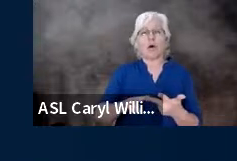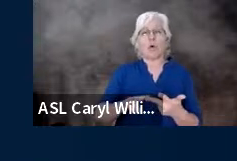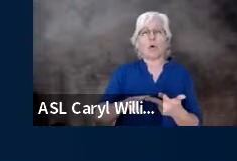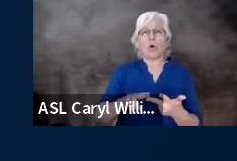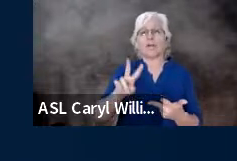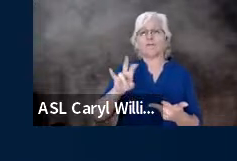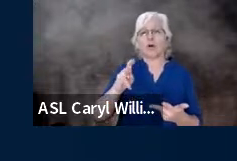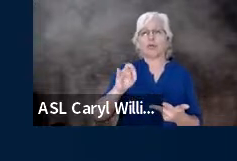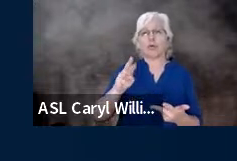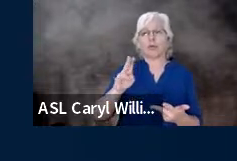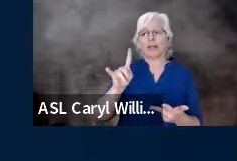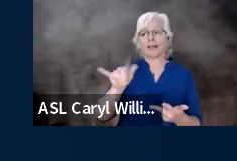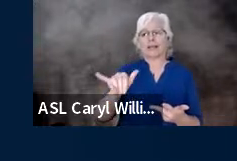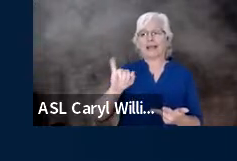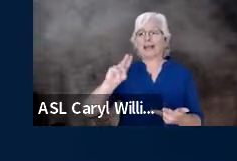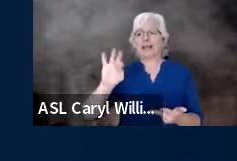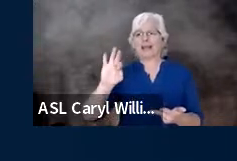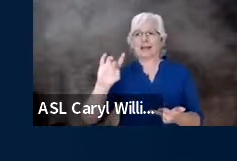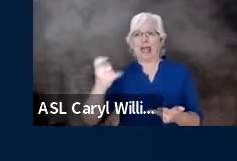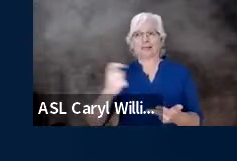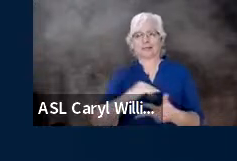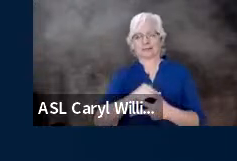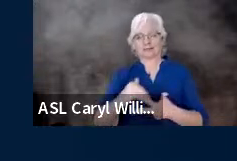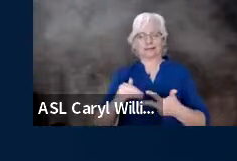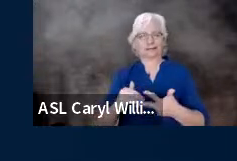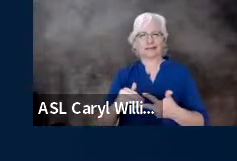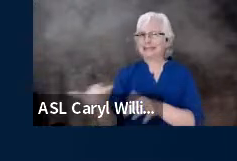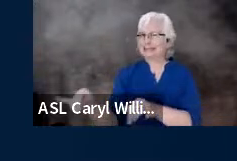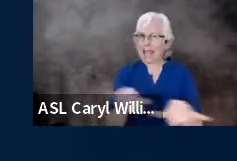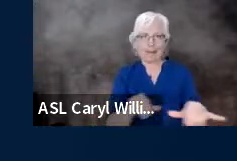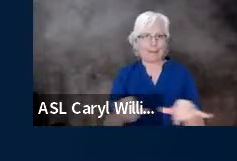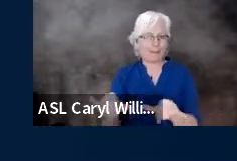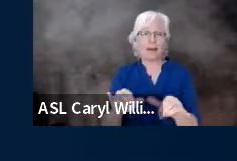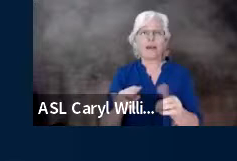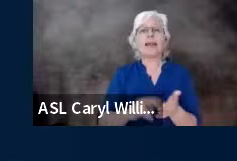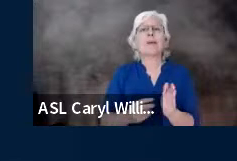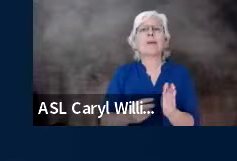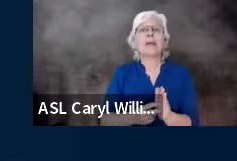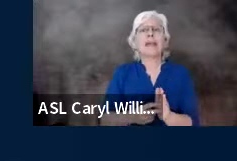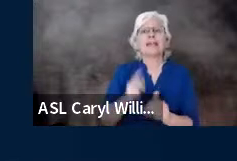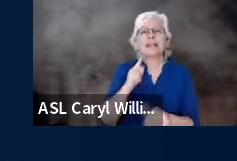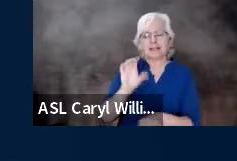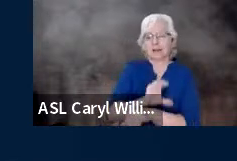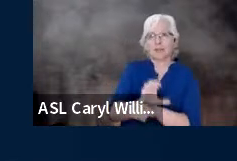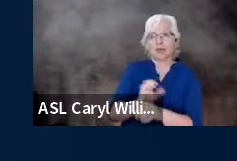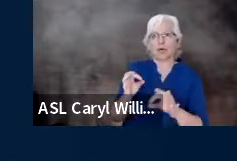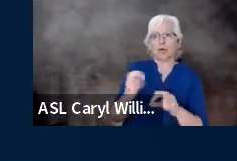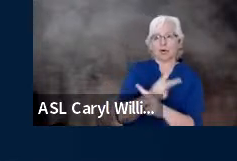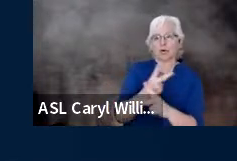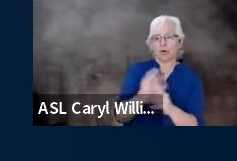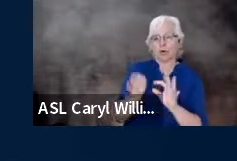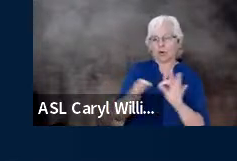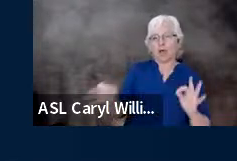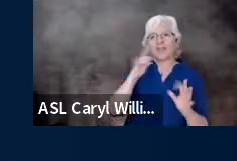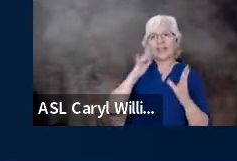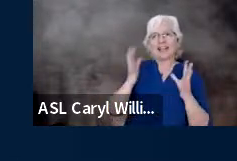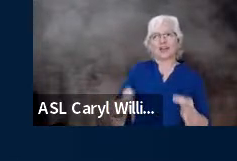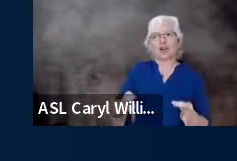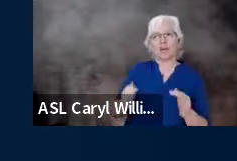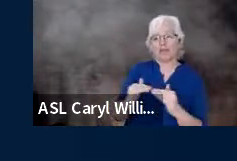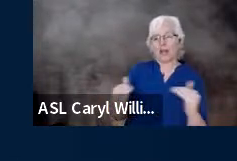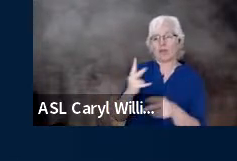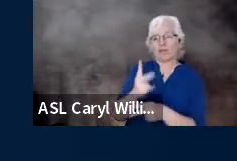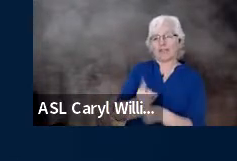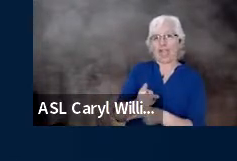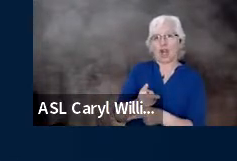indexes. And these are algorithms that can determine, what level of care someone gets in a hospital. They